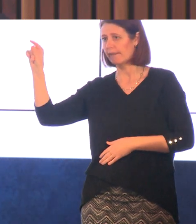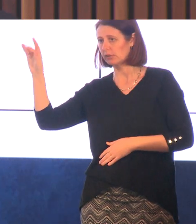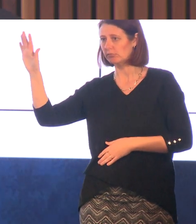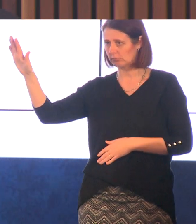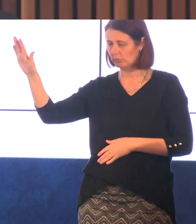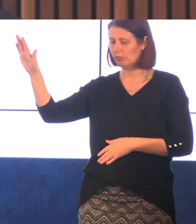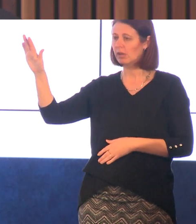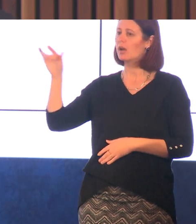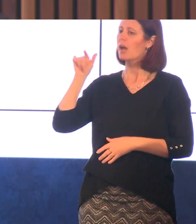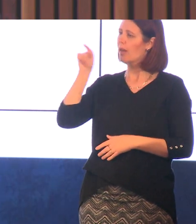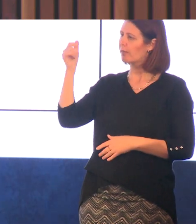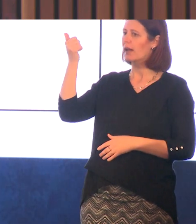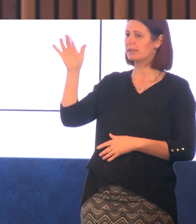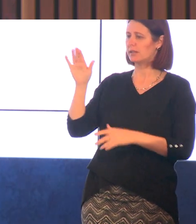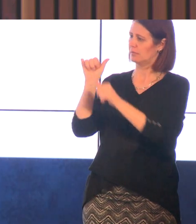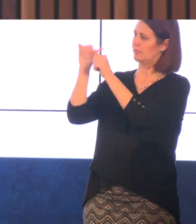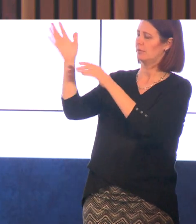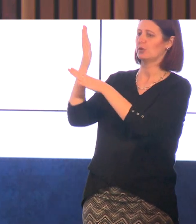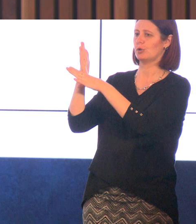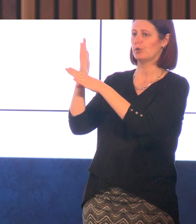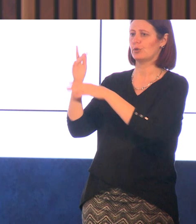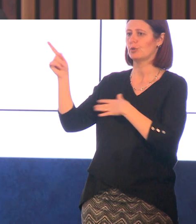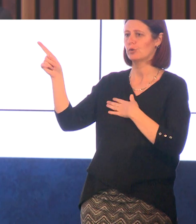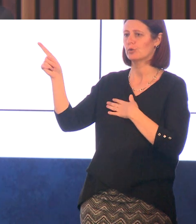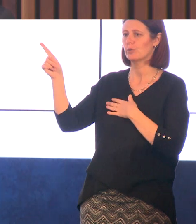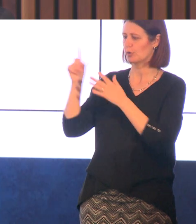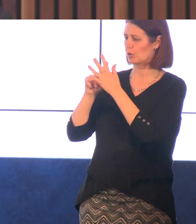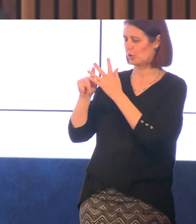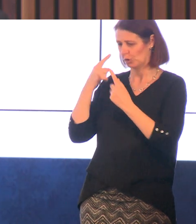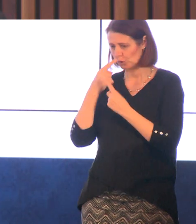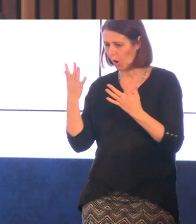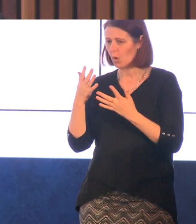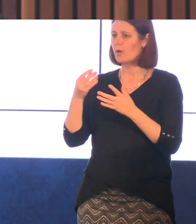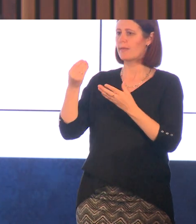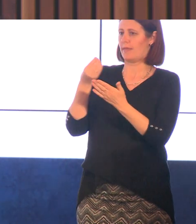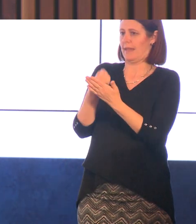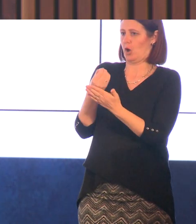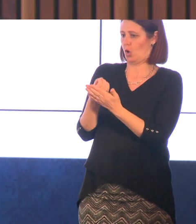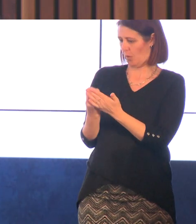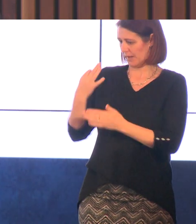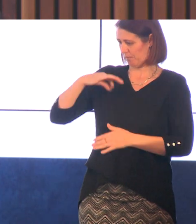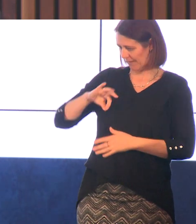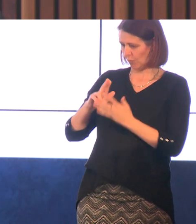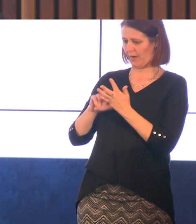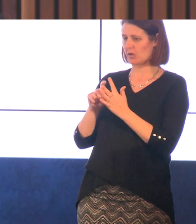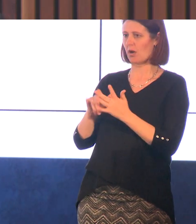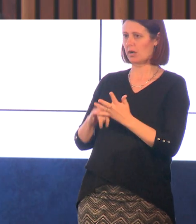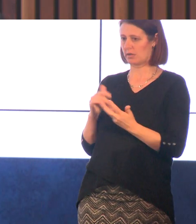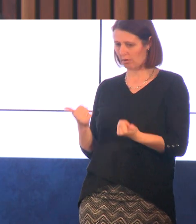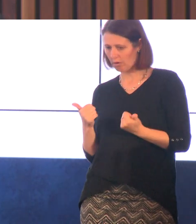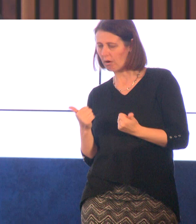2011 was that they did an outstanding job in demonstrating the economic benefits of the NDIS, that it would